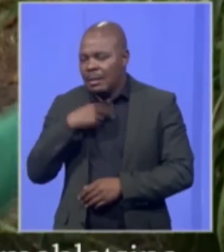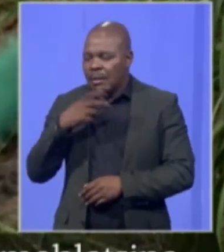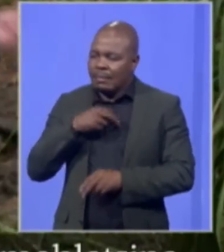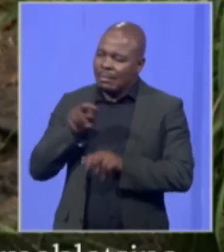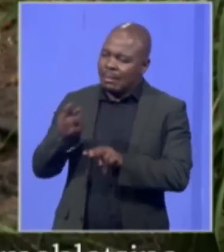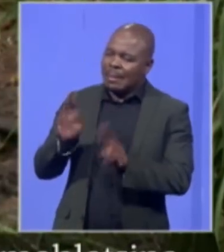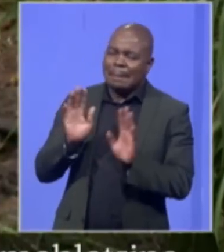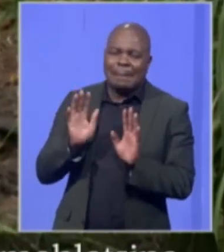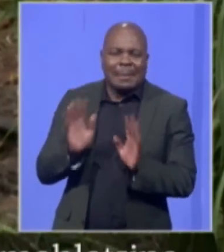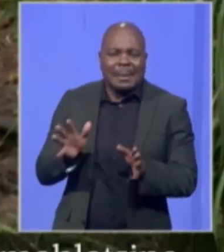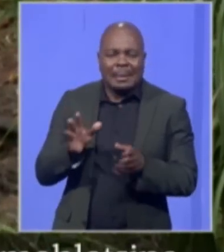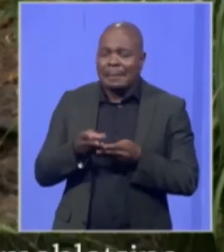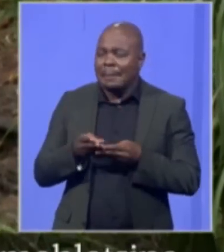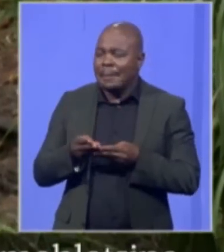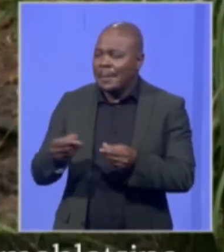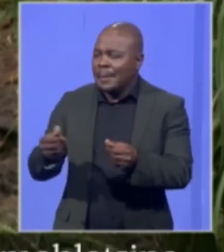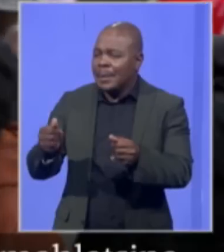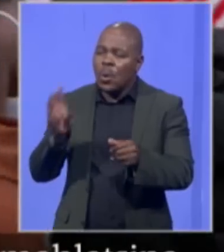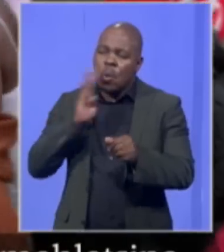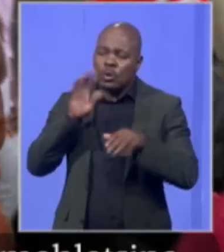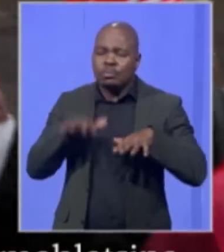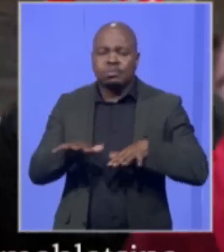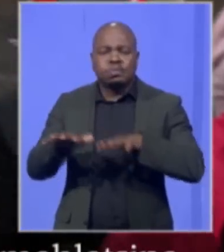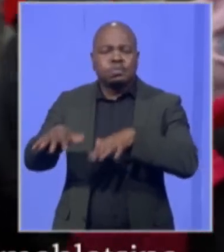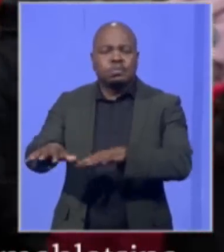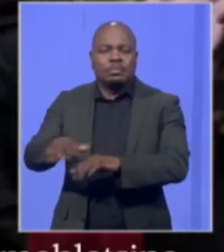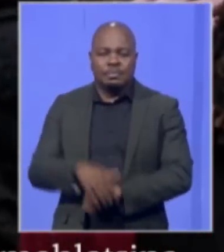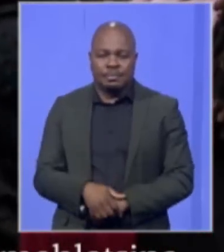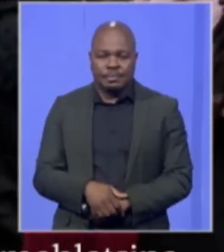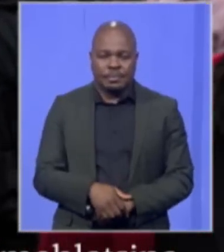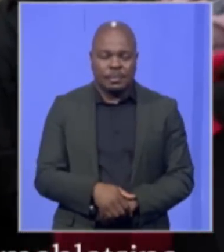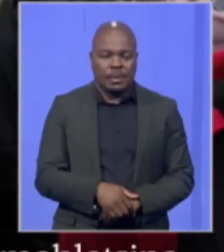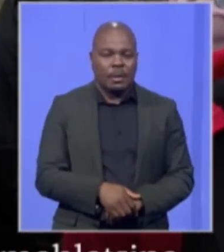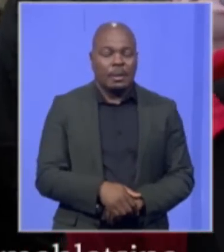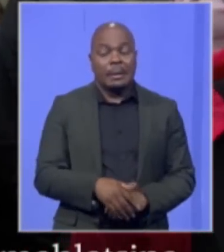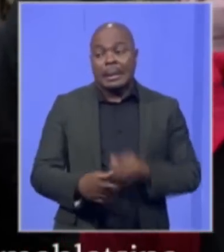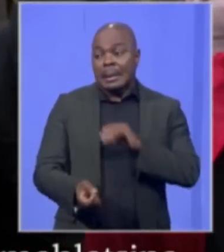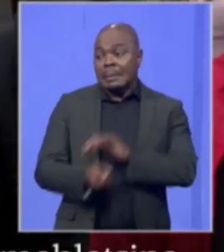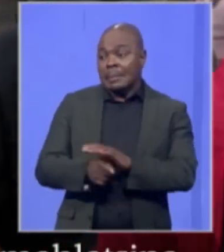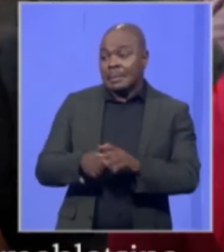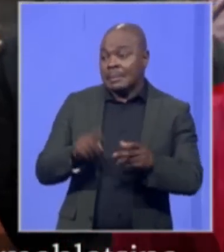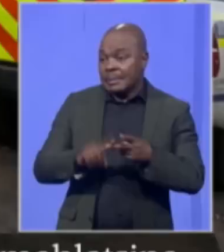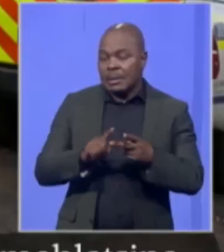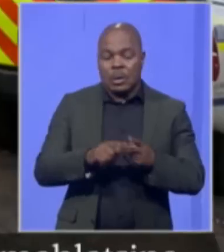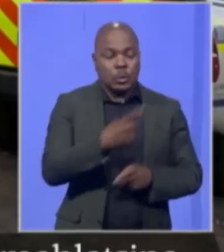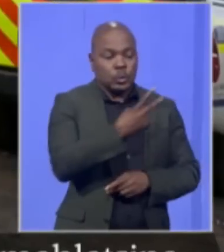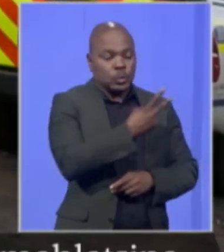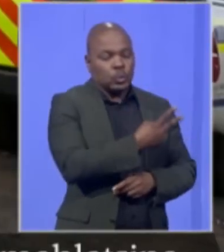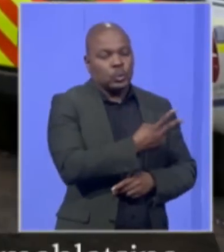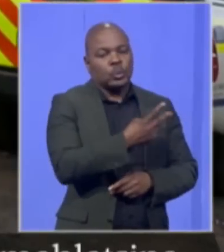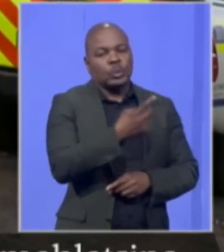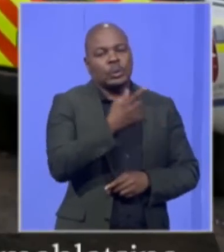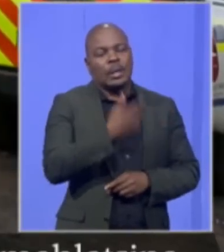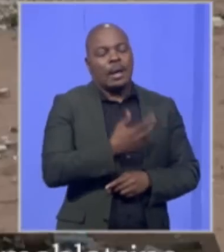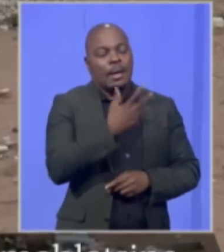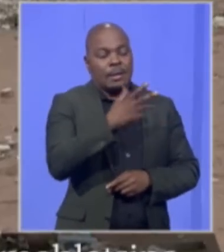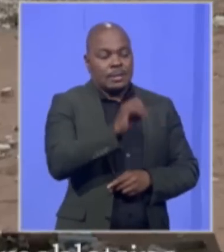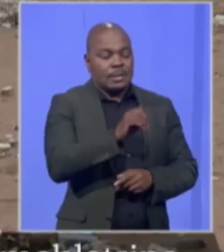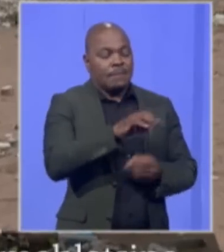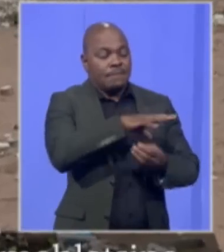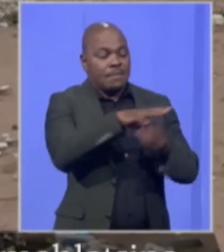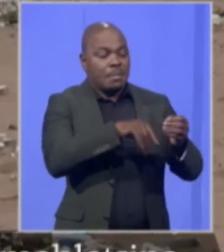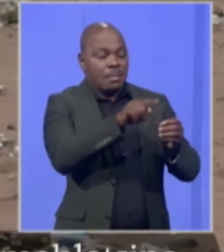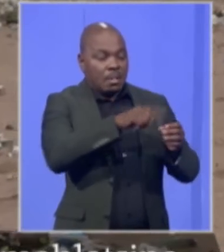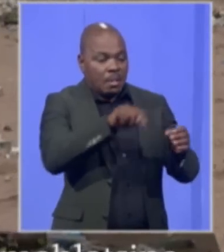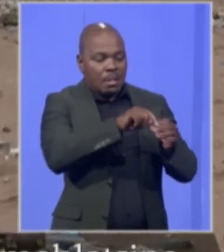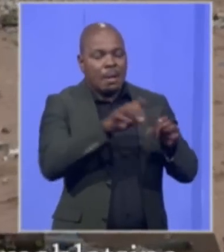them move away by the water. Kamra ketsahalo ena malapa a magolo a mabedi a mashome a robedi a ile